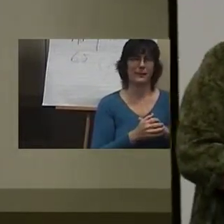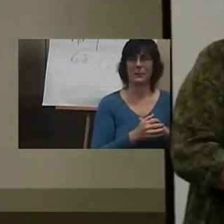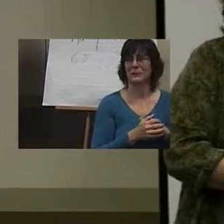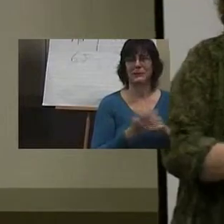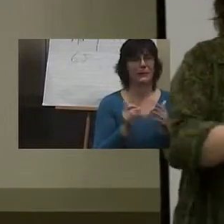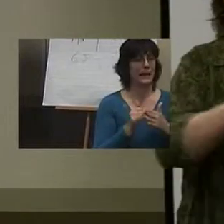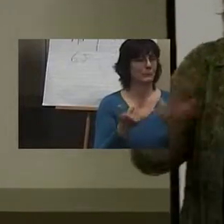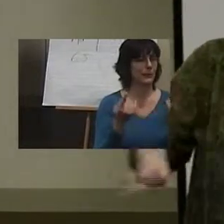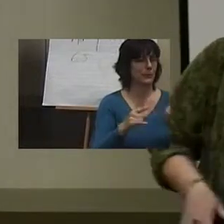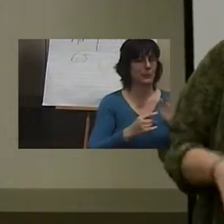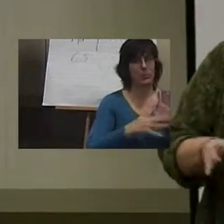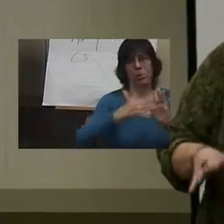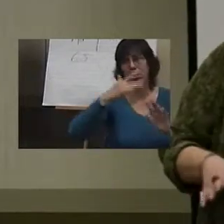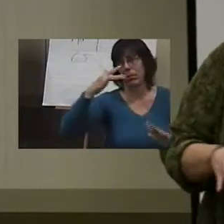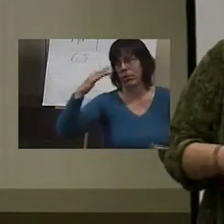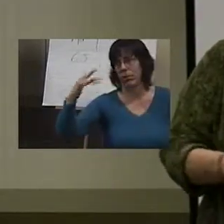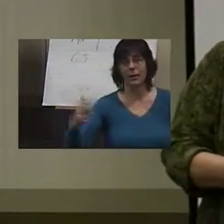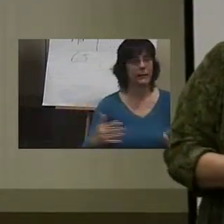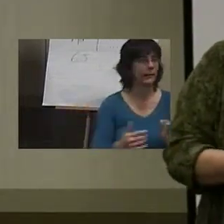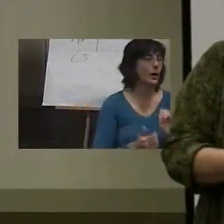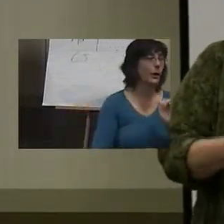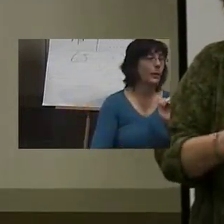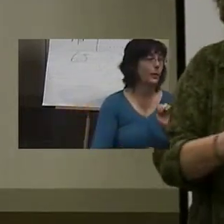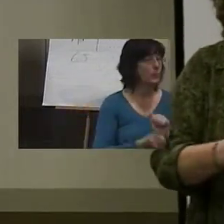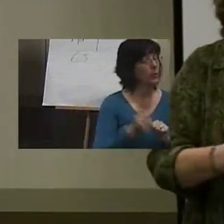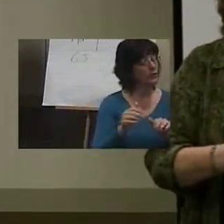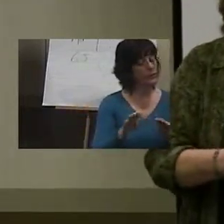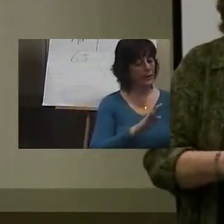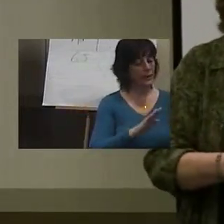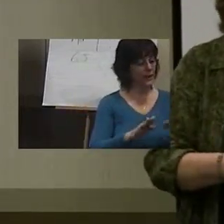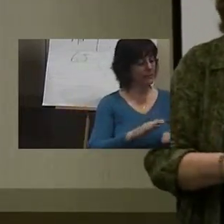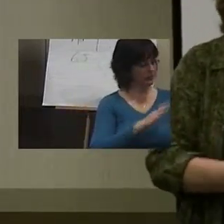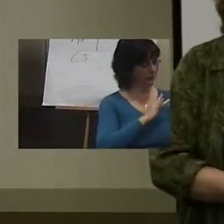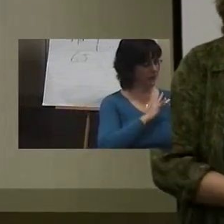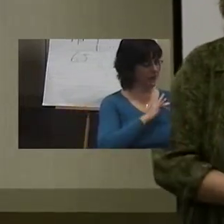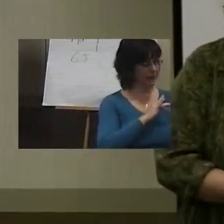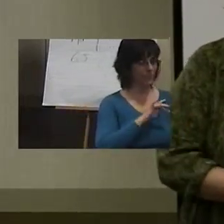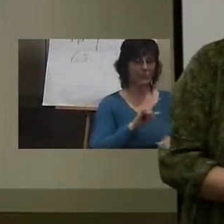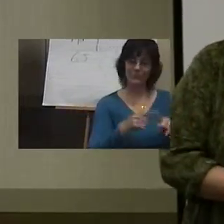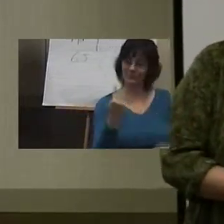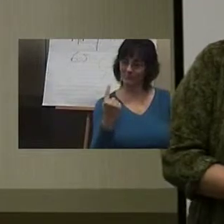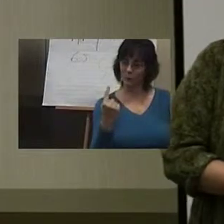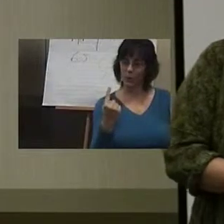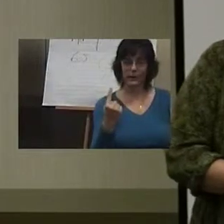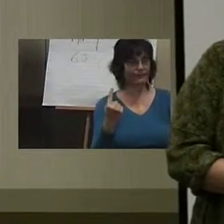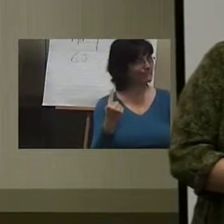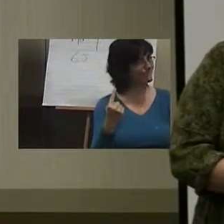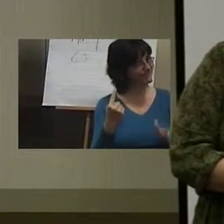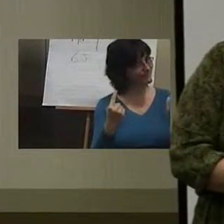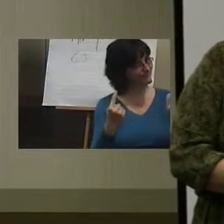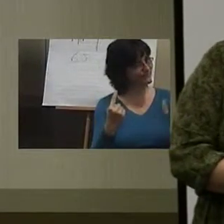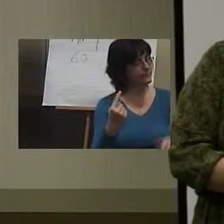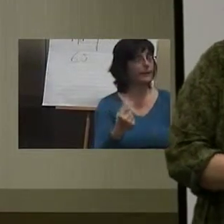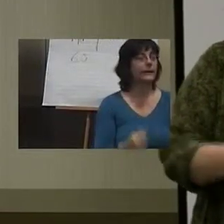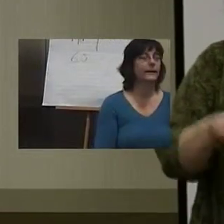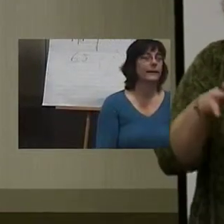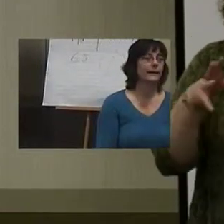rare. That all of the behaviors are pretty good, they just do this one thing. Okay? So there could